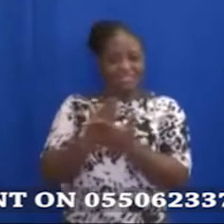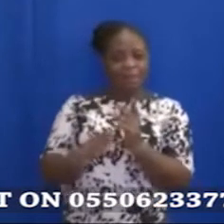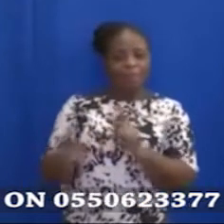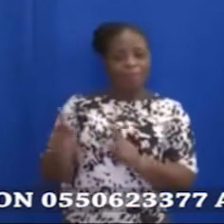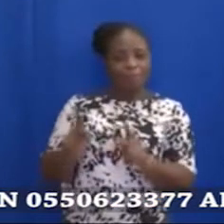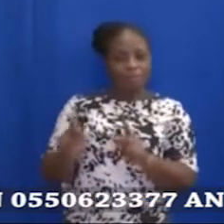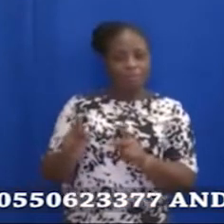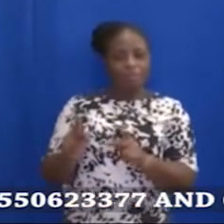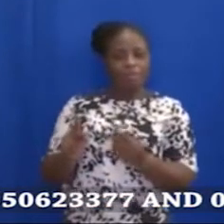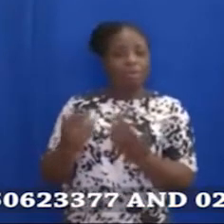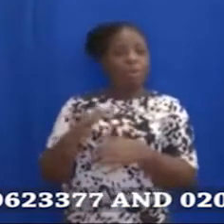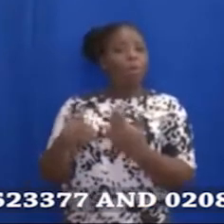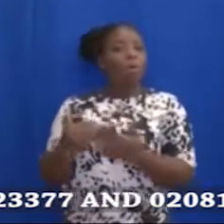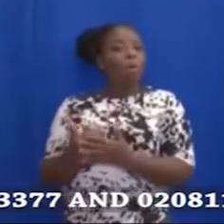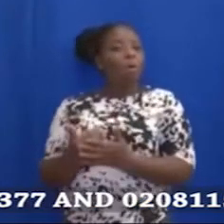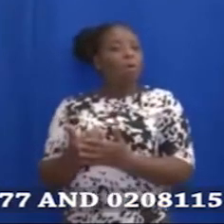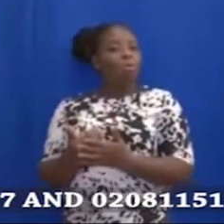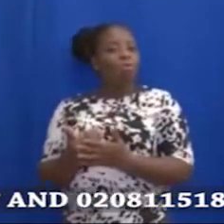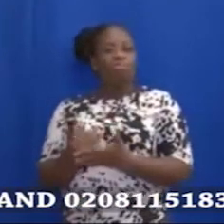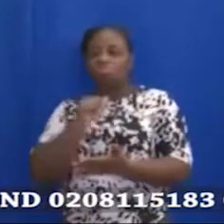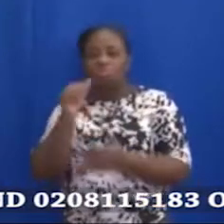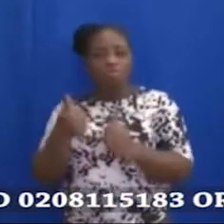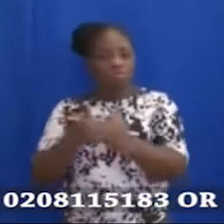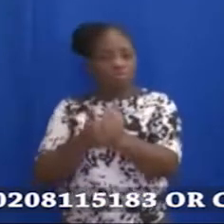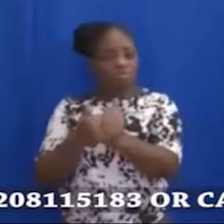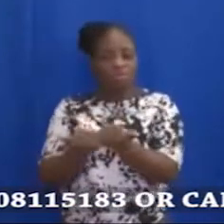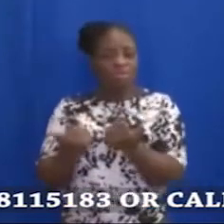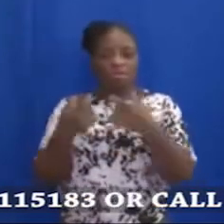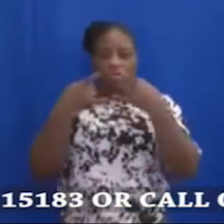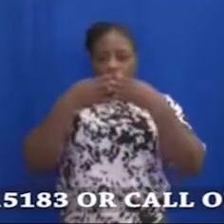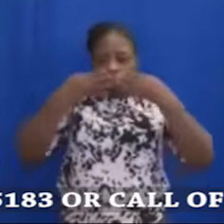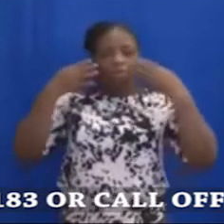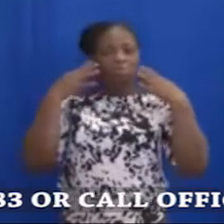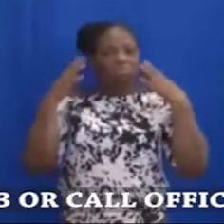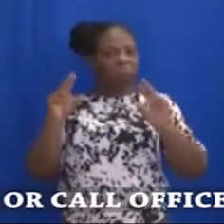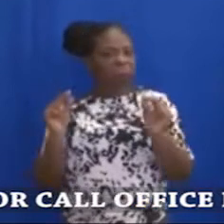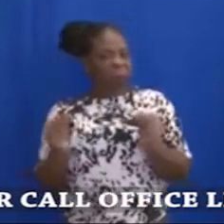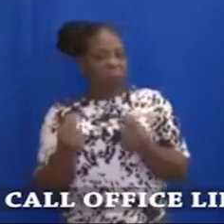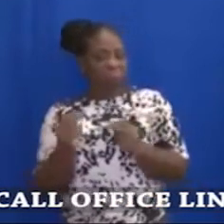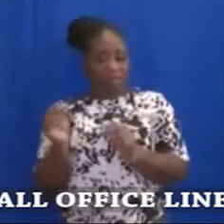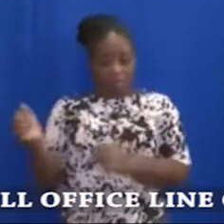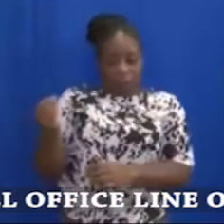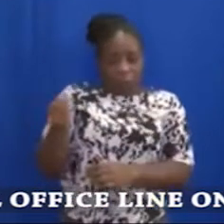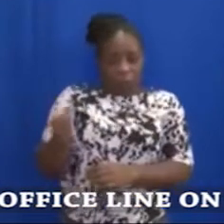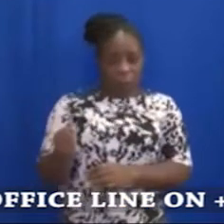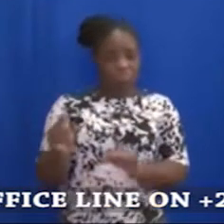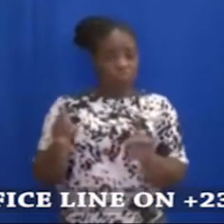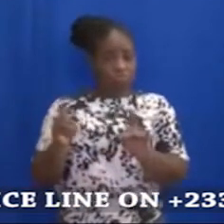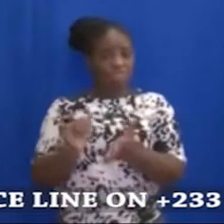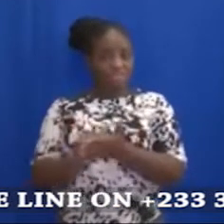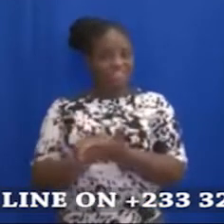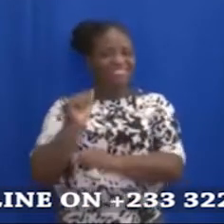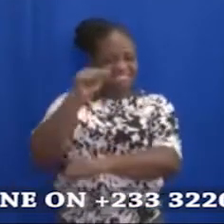the protocols, such as the wearing of masks put in place to defeat the virus.